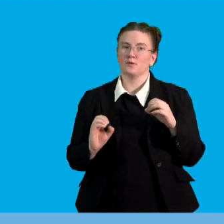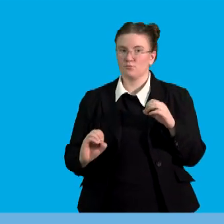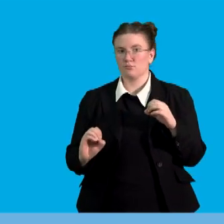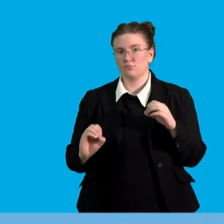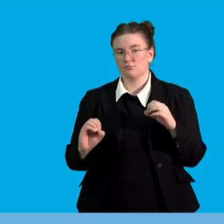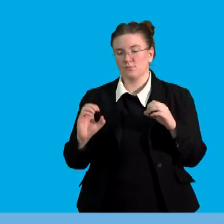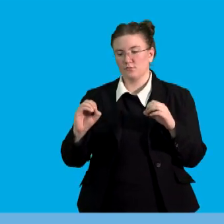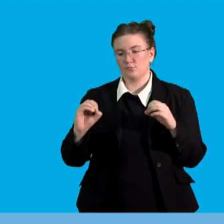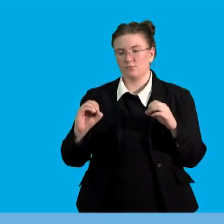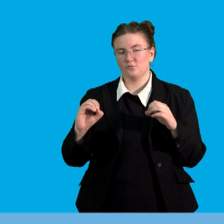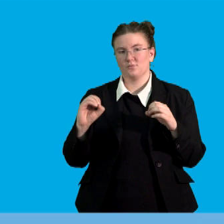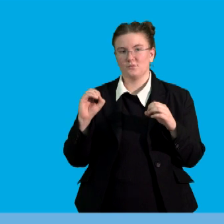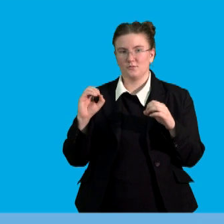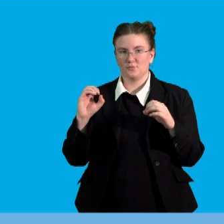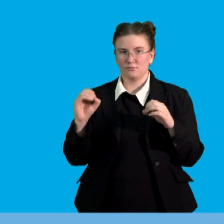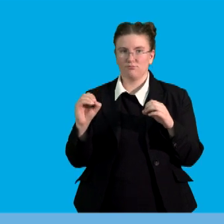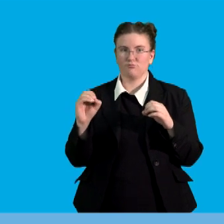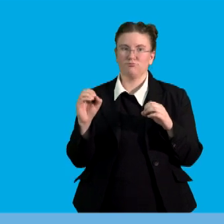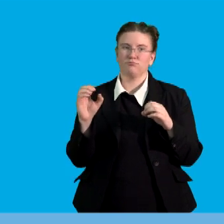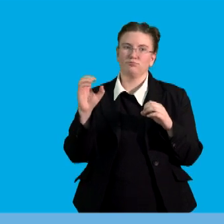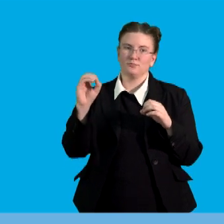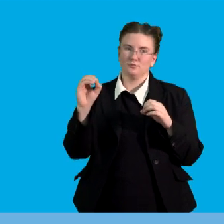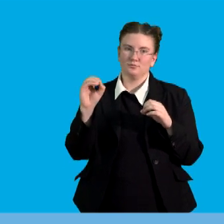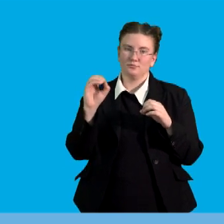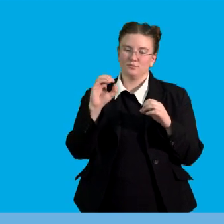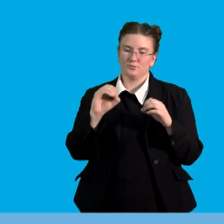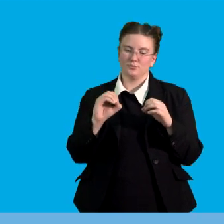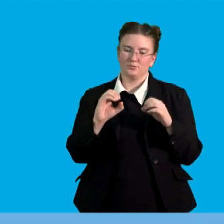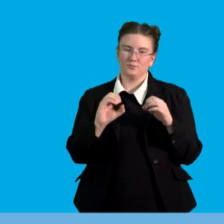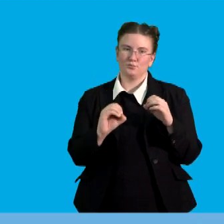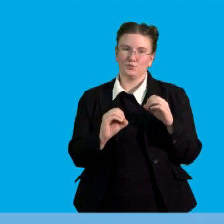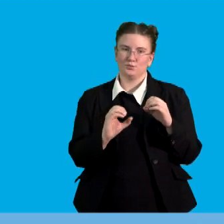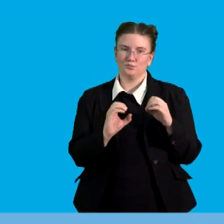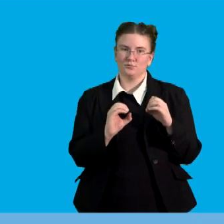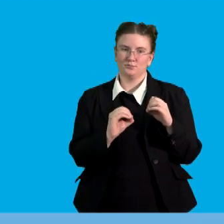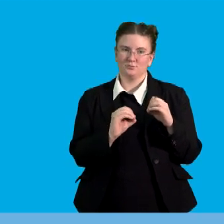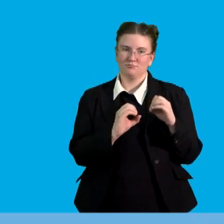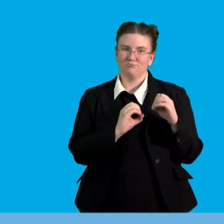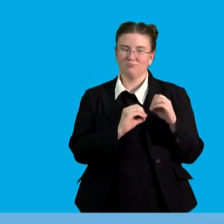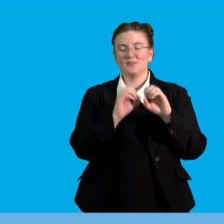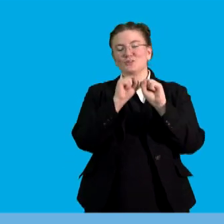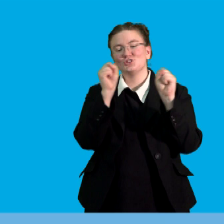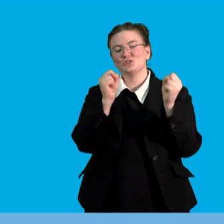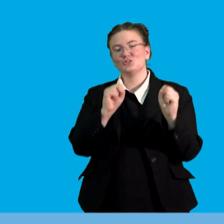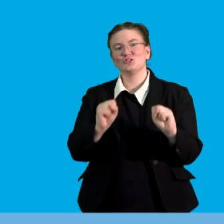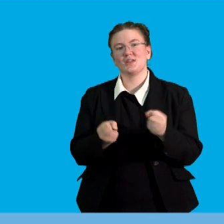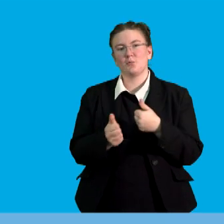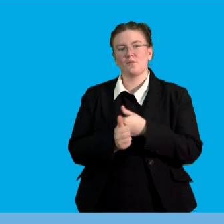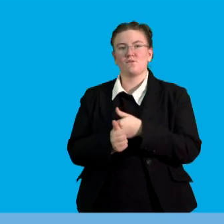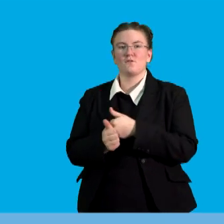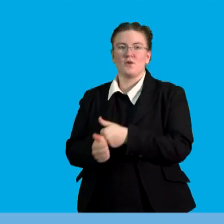there, there. They take up the shape of the container in which they are